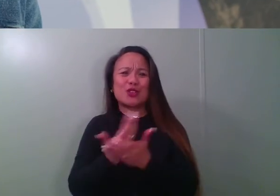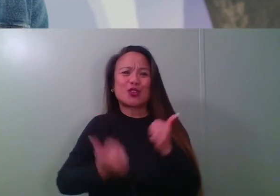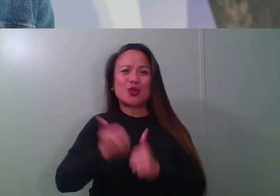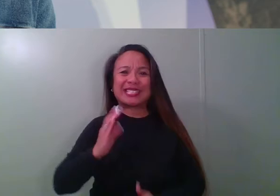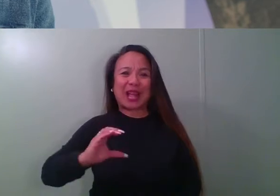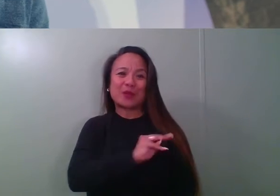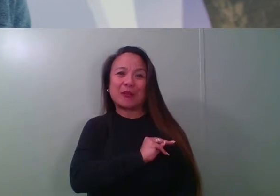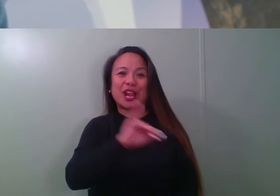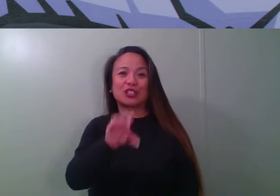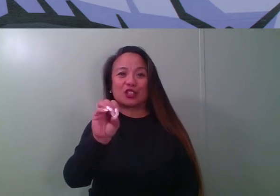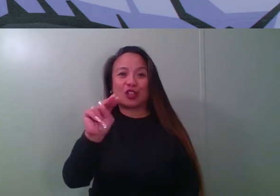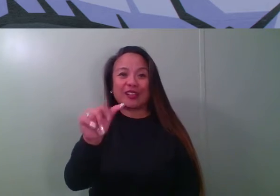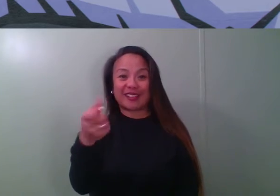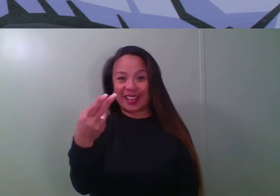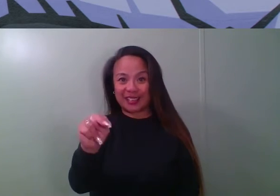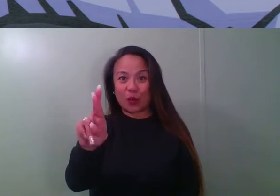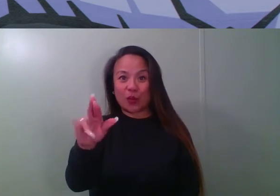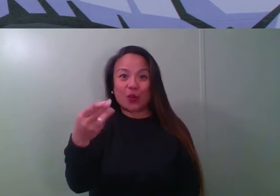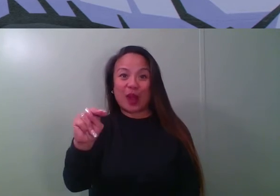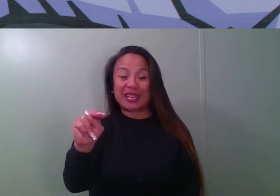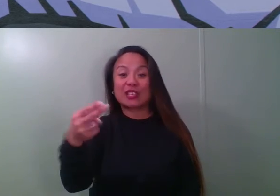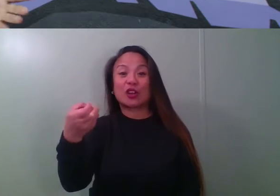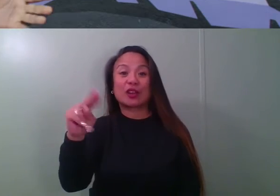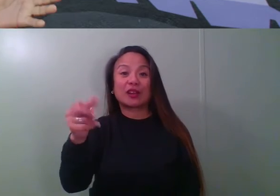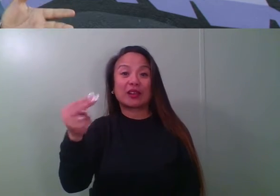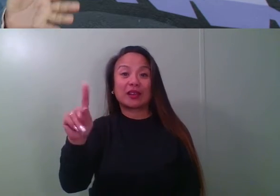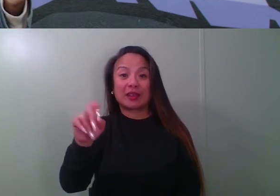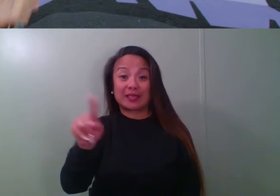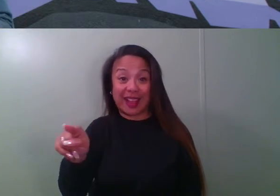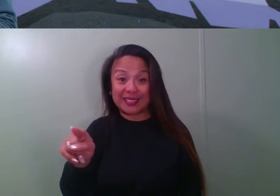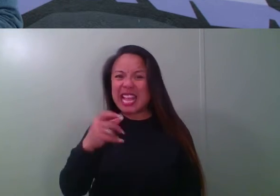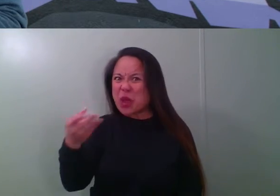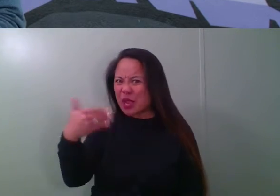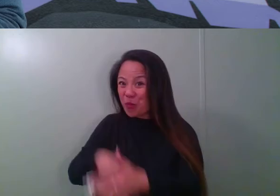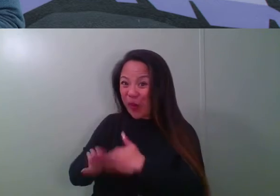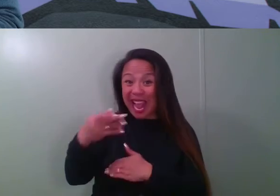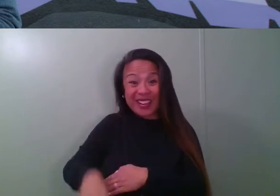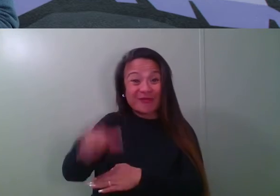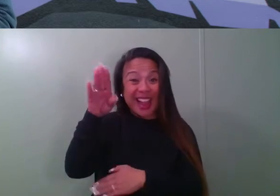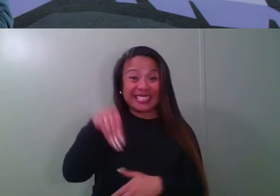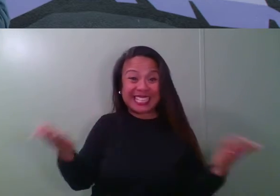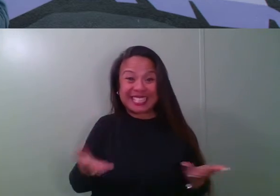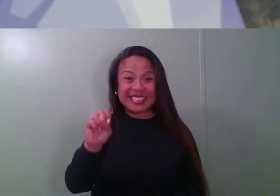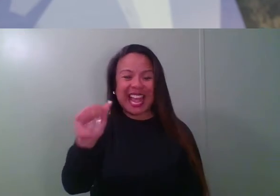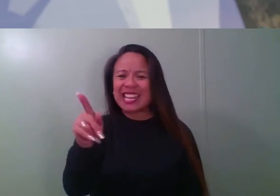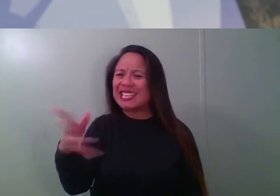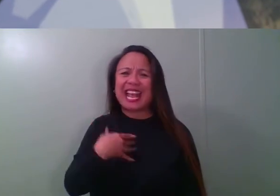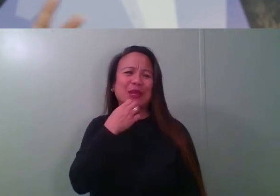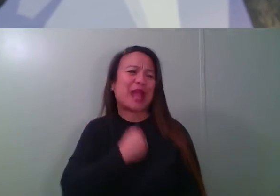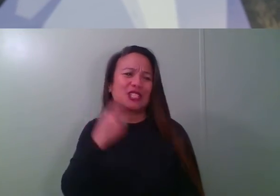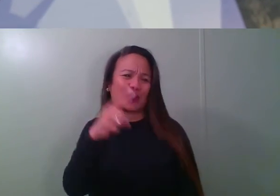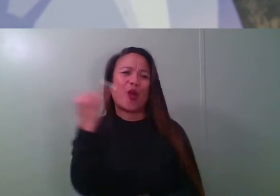Ana's newest council member, Jonathan Ryan Hernandez. Councilmember Hernandez was born and raised in Santa Ana and has a